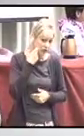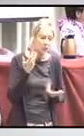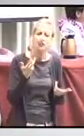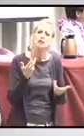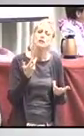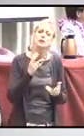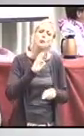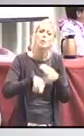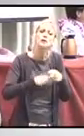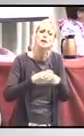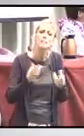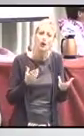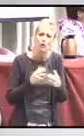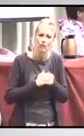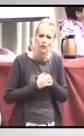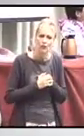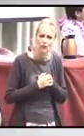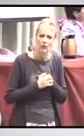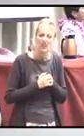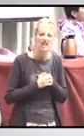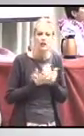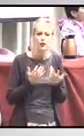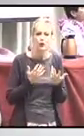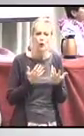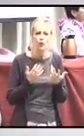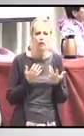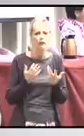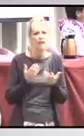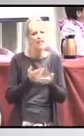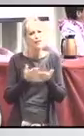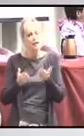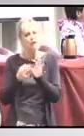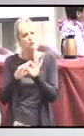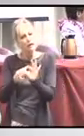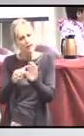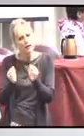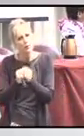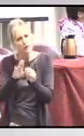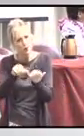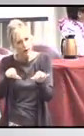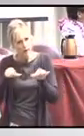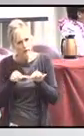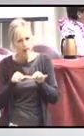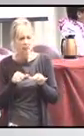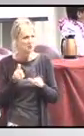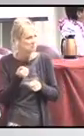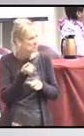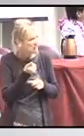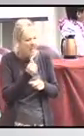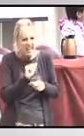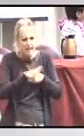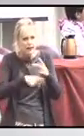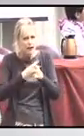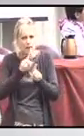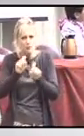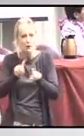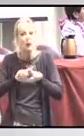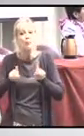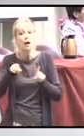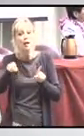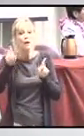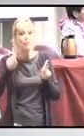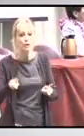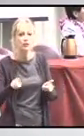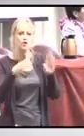about? Or find questions that are relevant to your area, where it would be a kind of question you'd ask anyway, but it would require someone to do